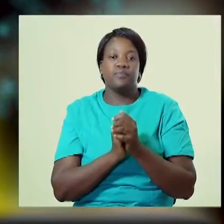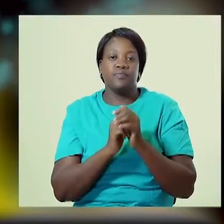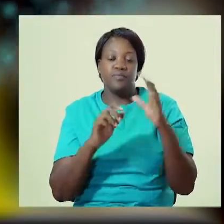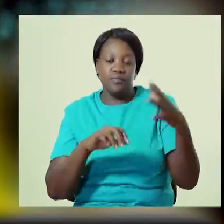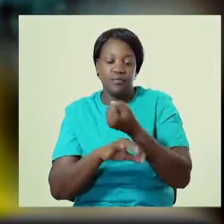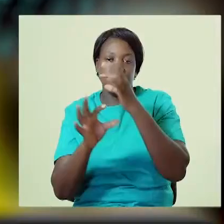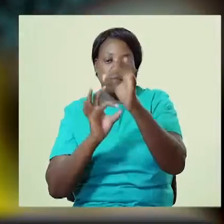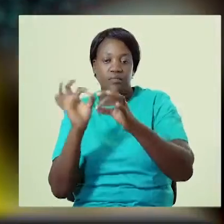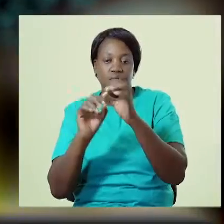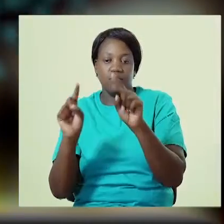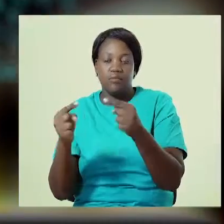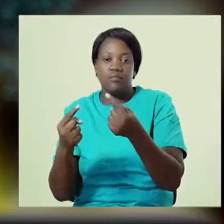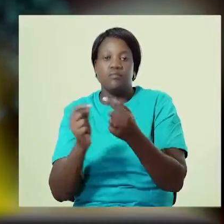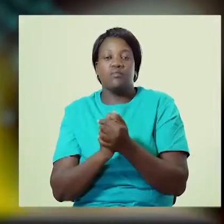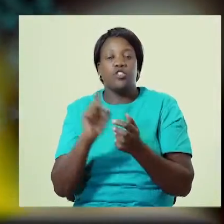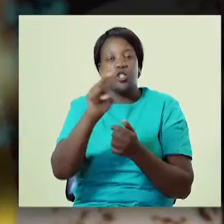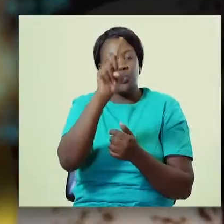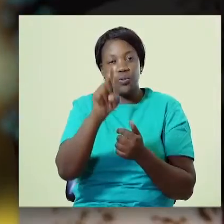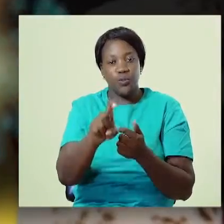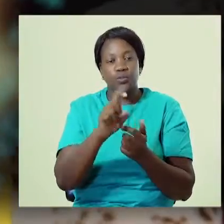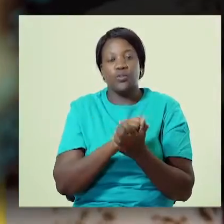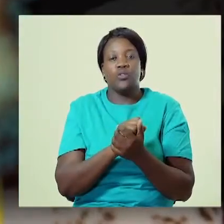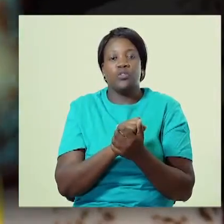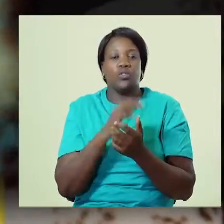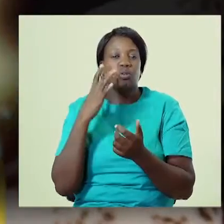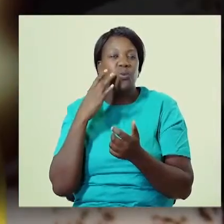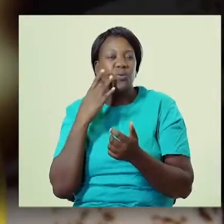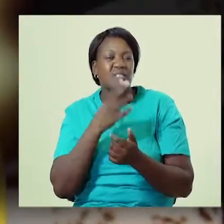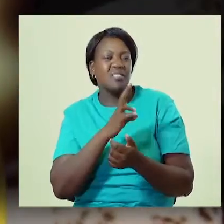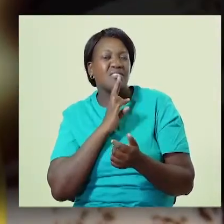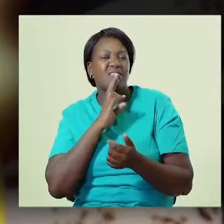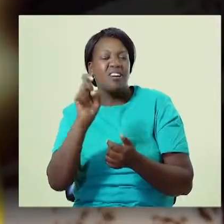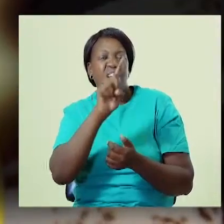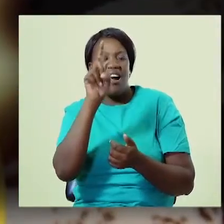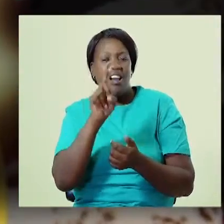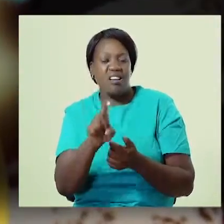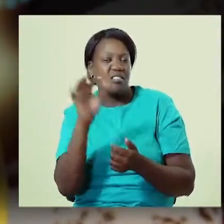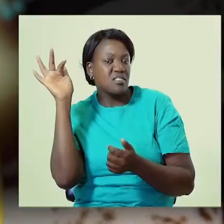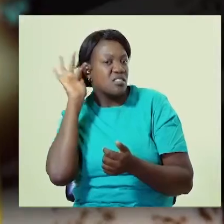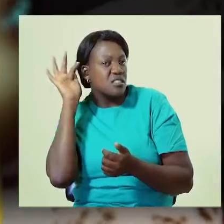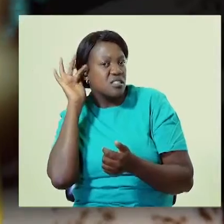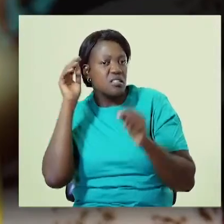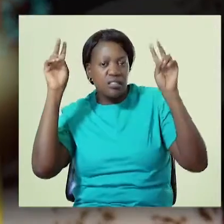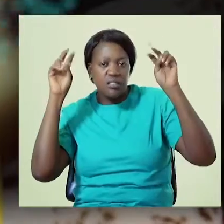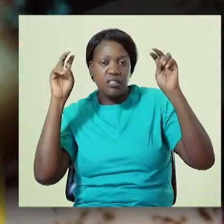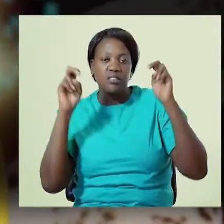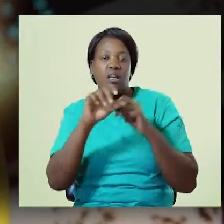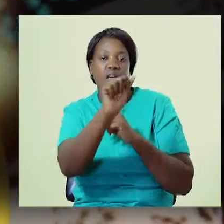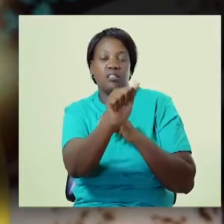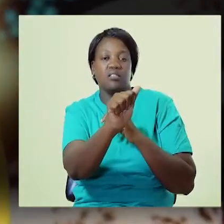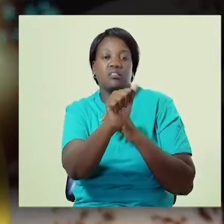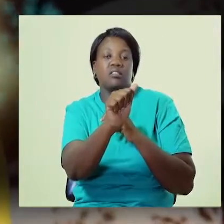for the winner. Here's the question. When should you answer the questions during a listening exam?